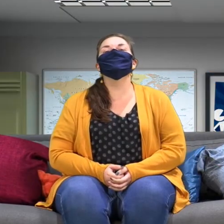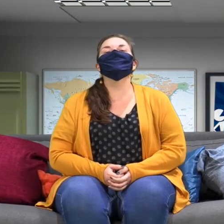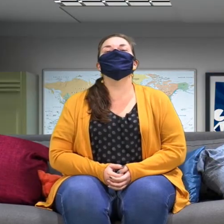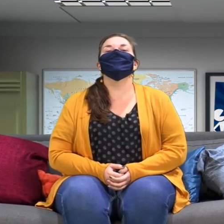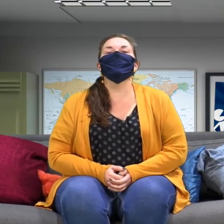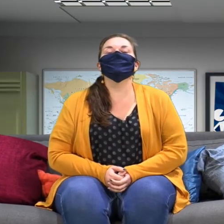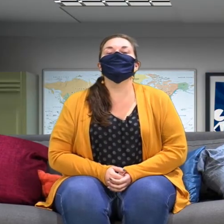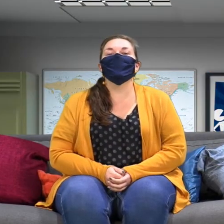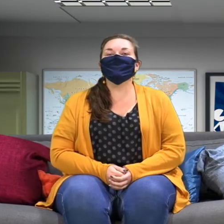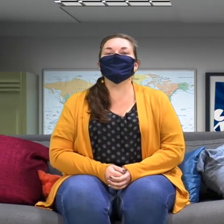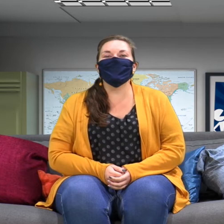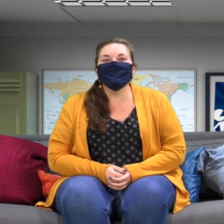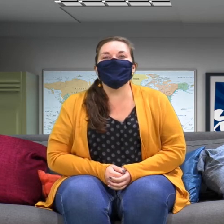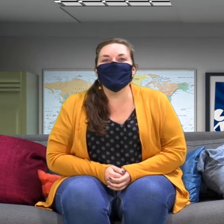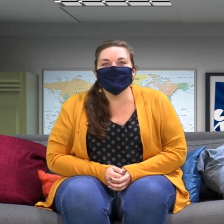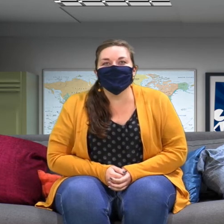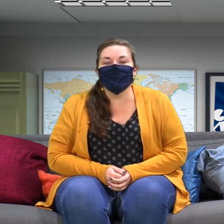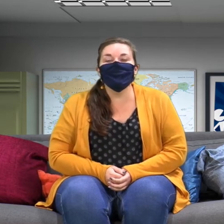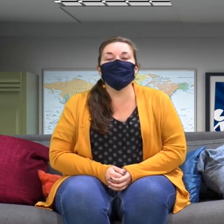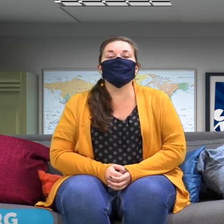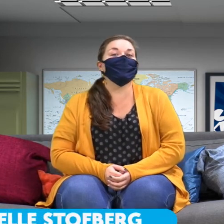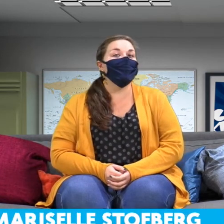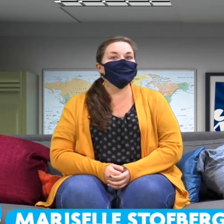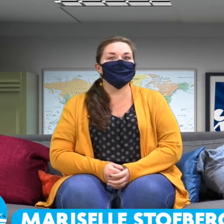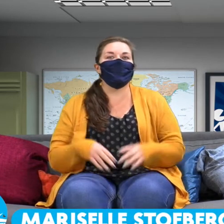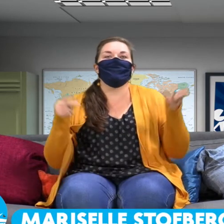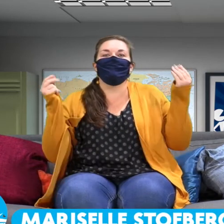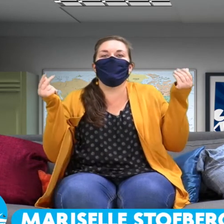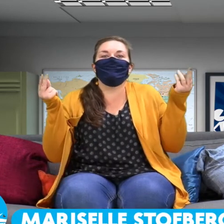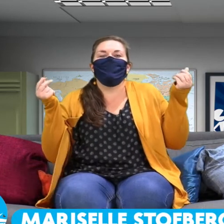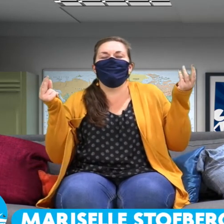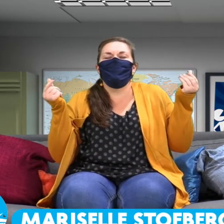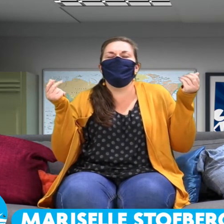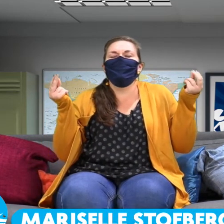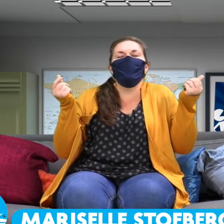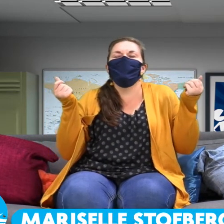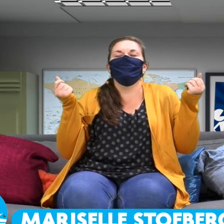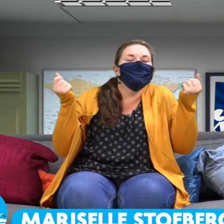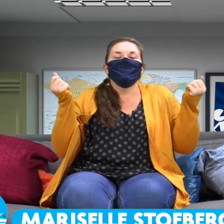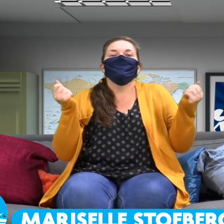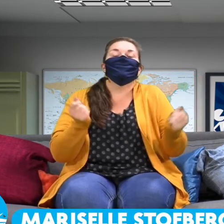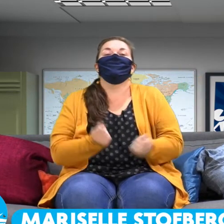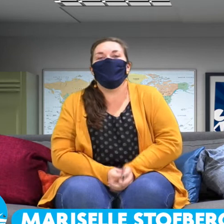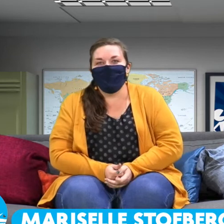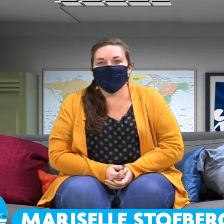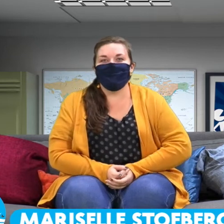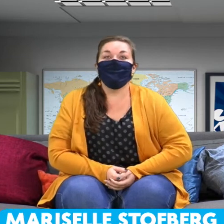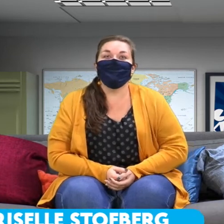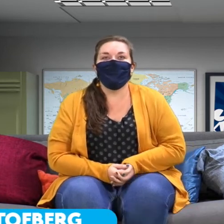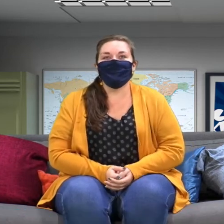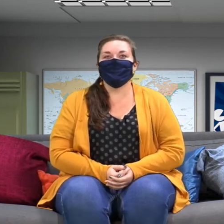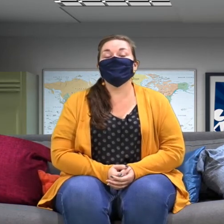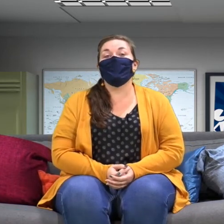Thank you, Teacher Gureras, for that exciting lesson all about geometry and money, money, money. So now, grade